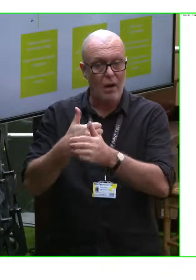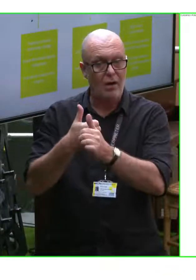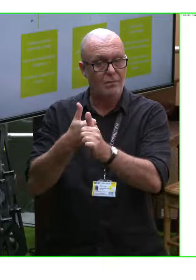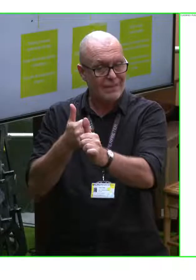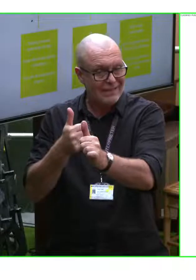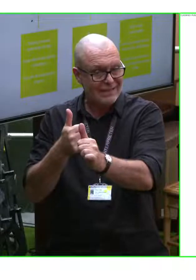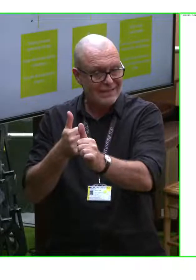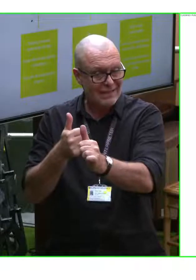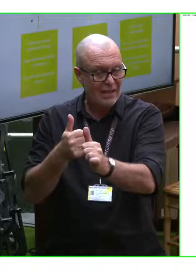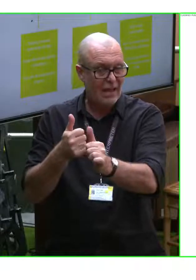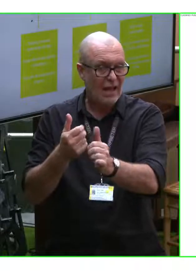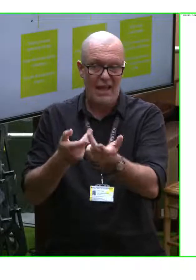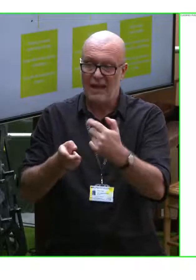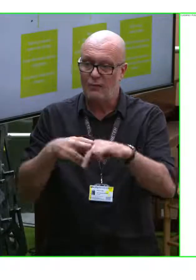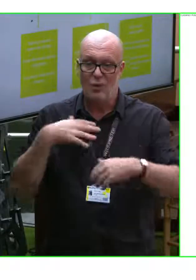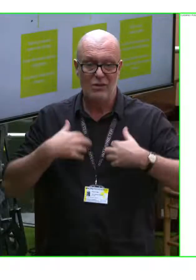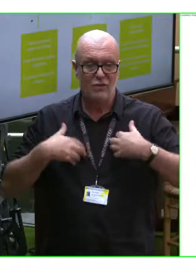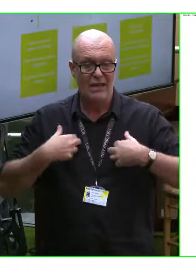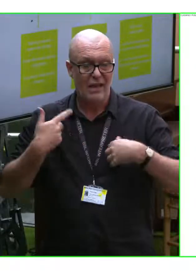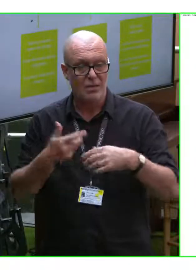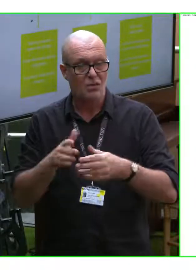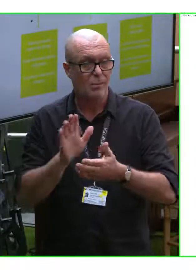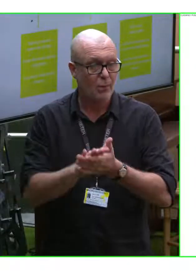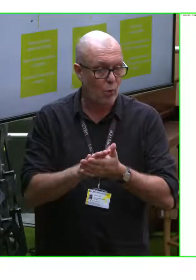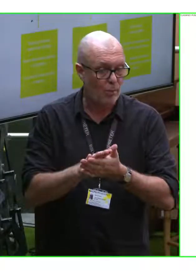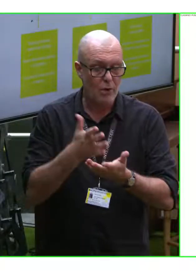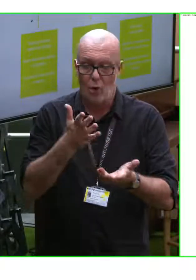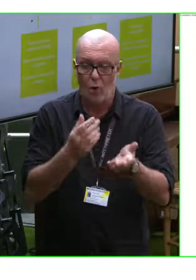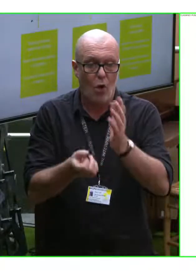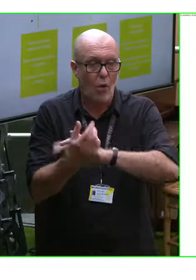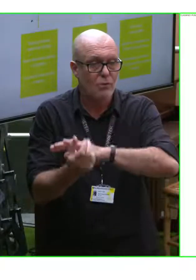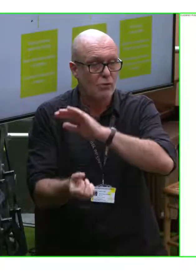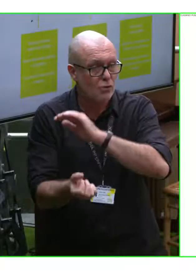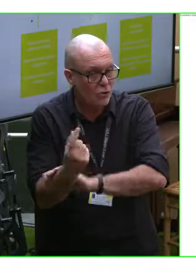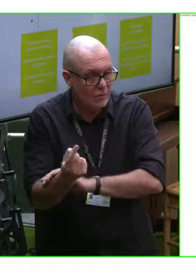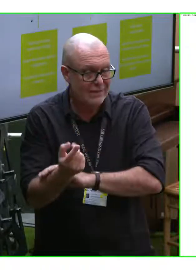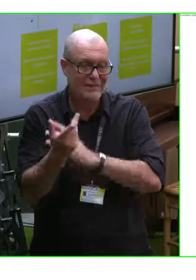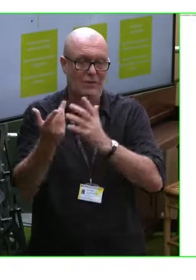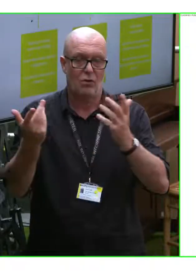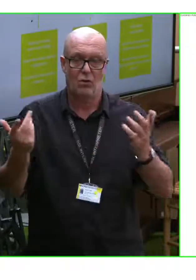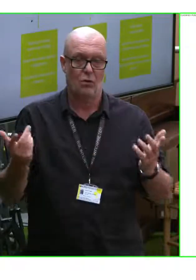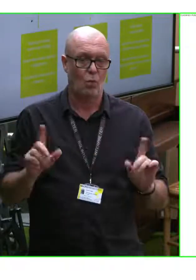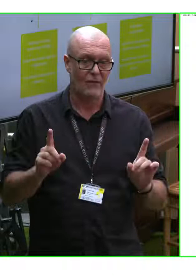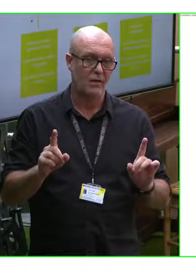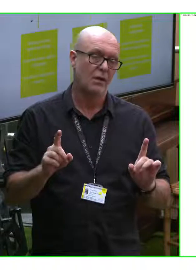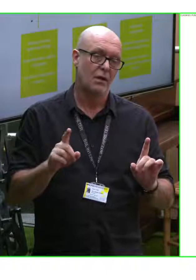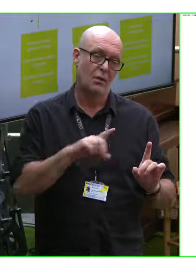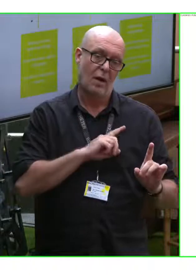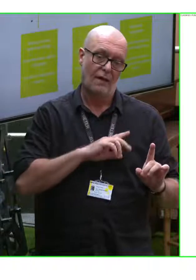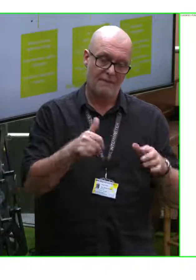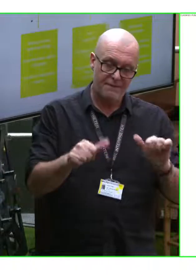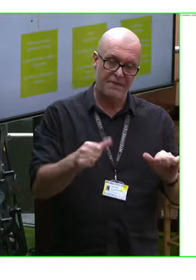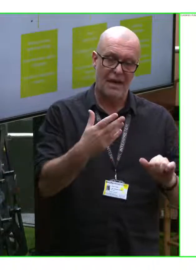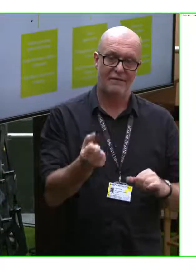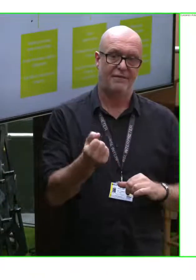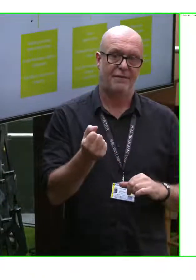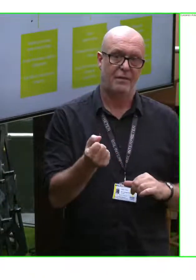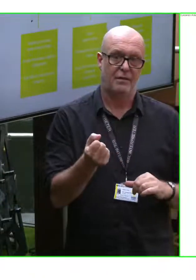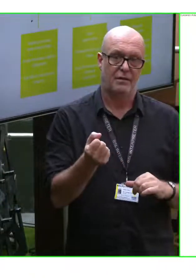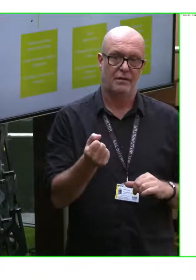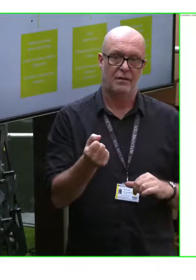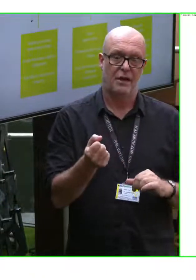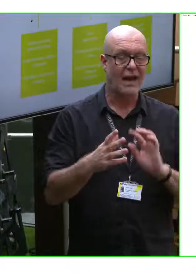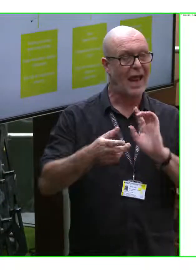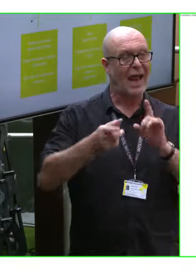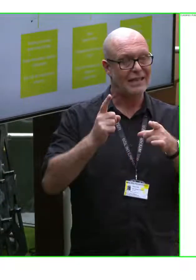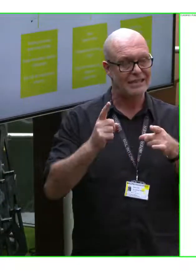interested in deployment scenarios, whether you're interested in that opportunity that Greater Manchester can bring, because finally we have a answer to that chicken